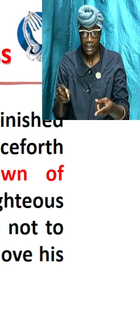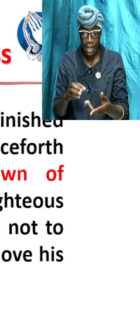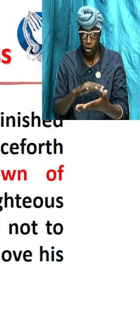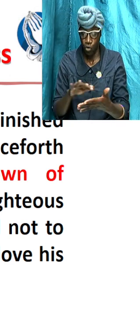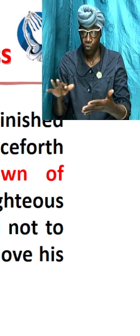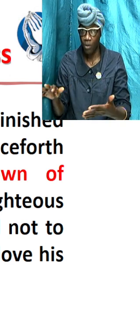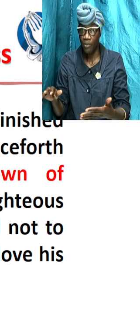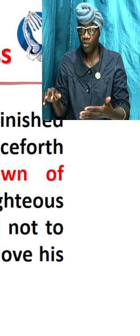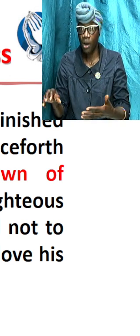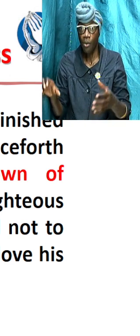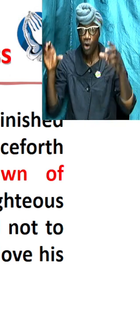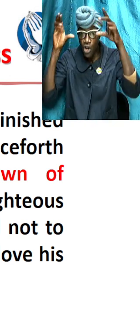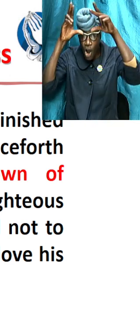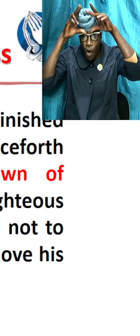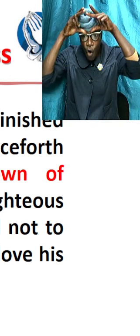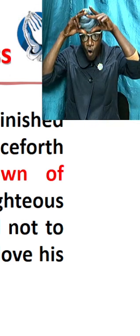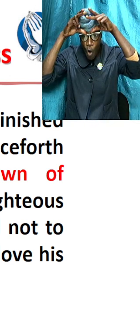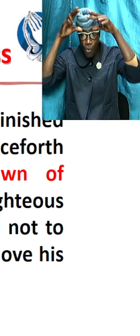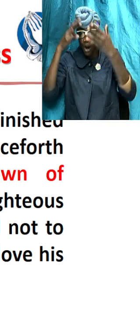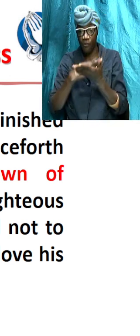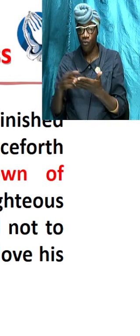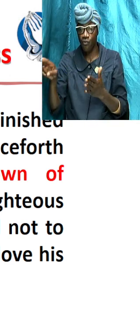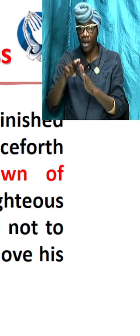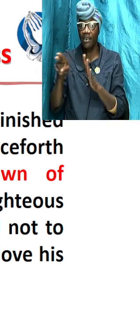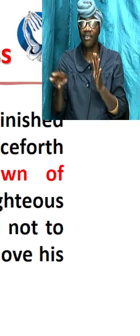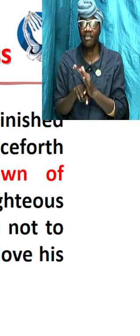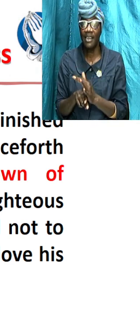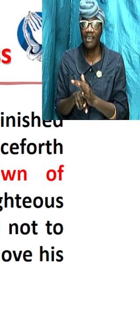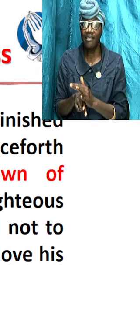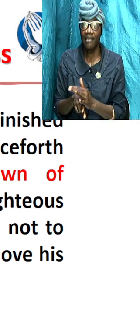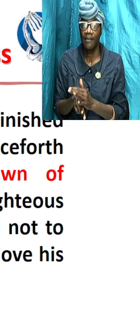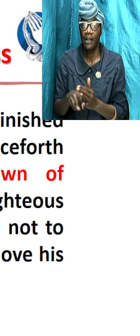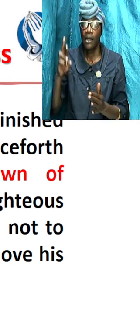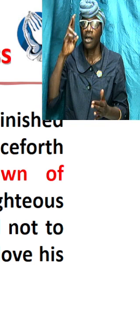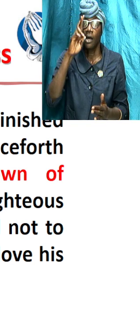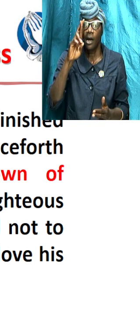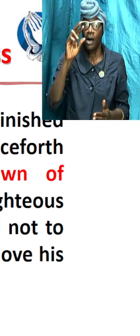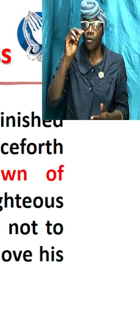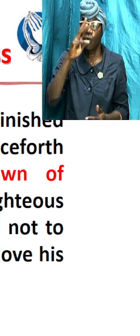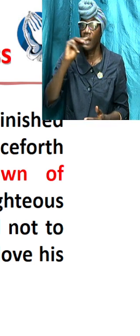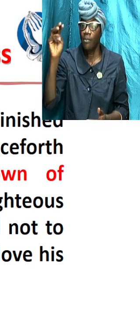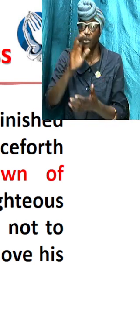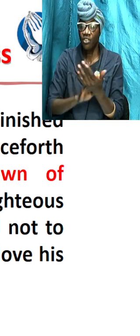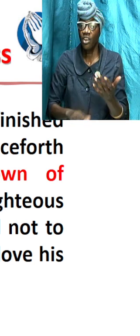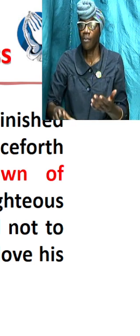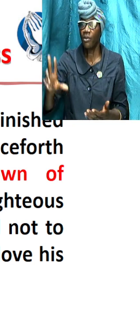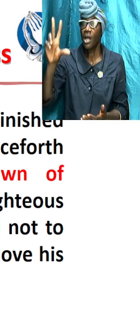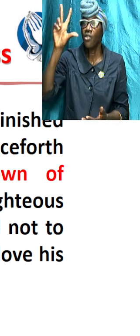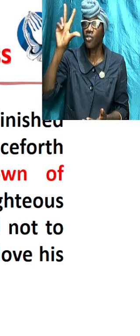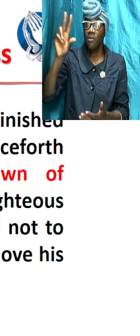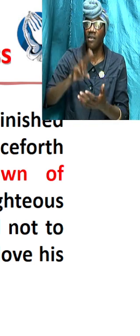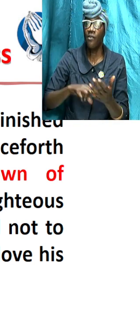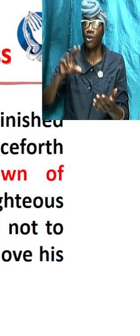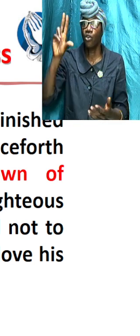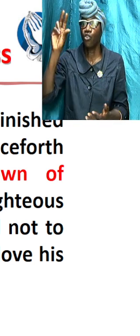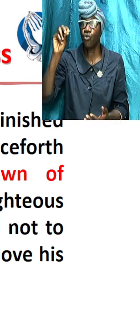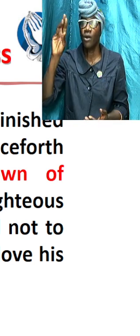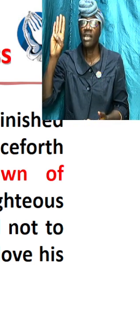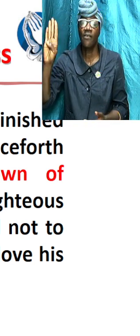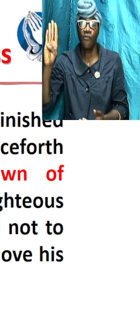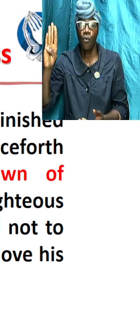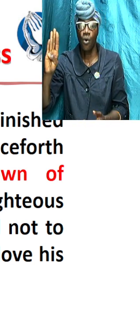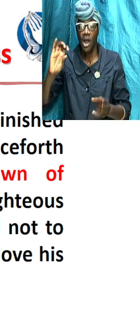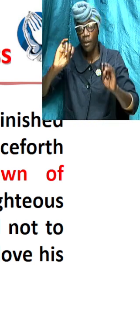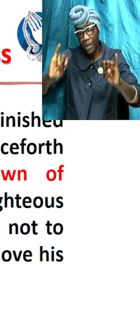of righteousness. 2 Timothy, we just read that one. Romans chapter 3 and verse 24. It says, being